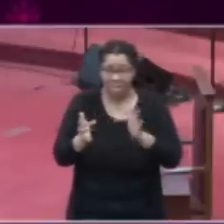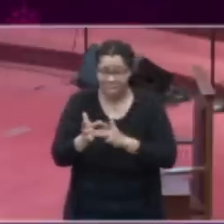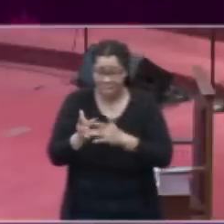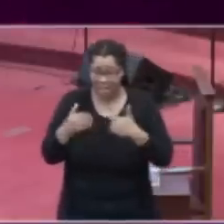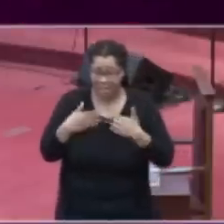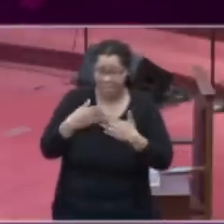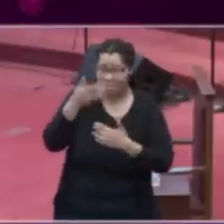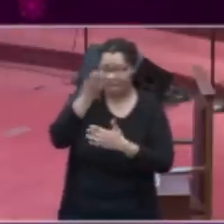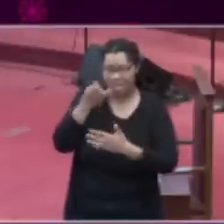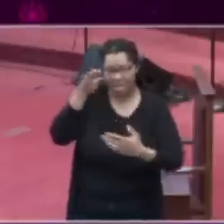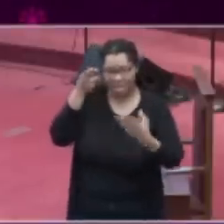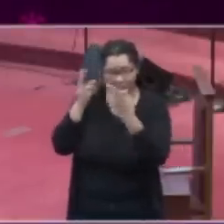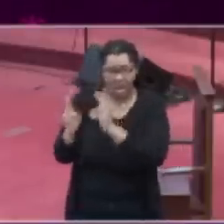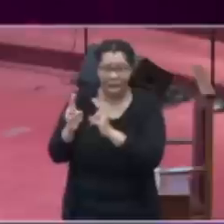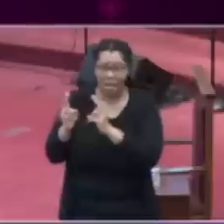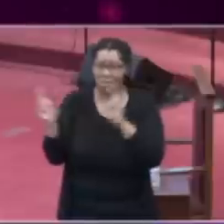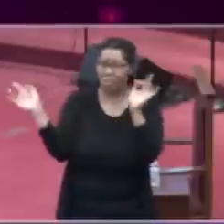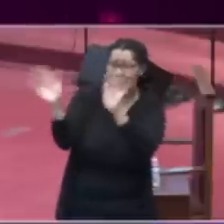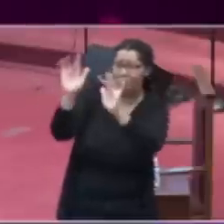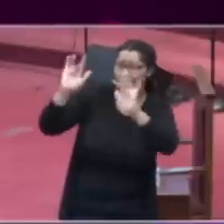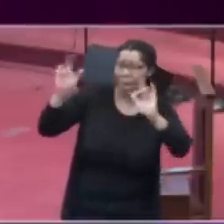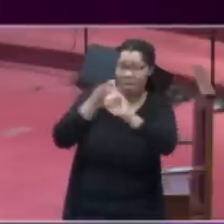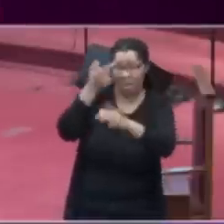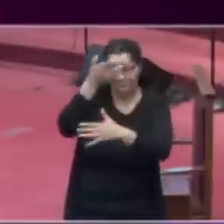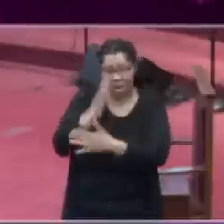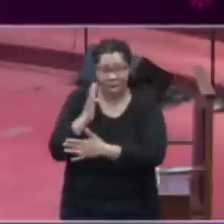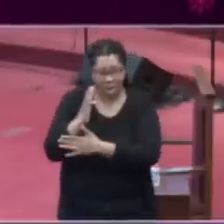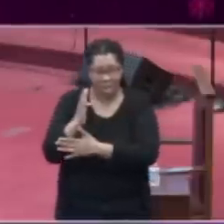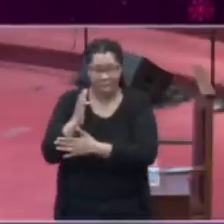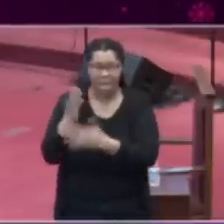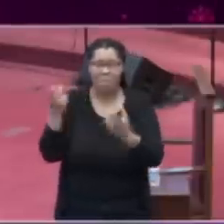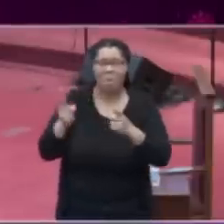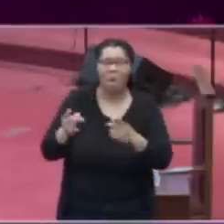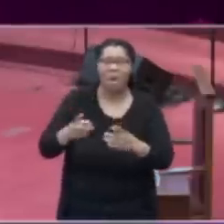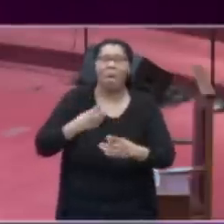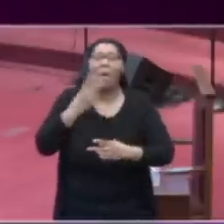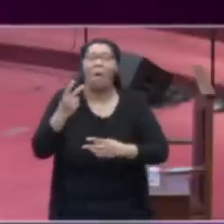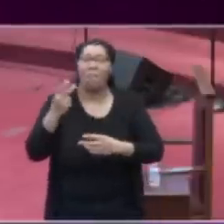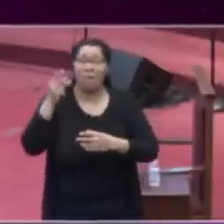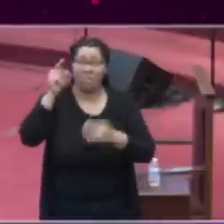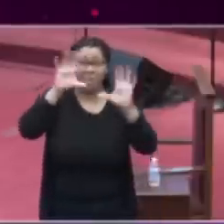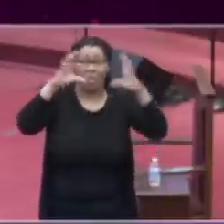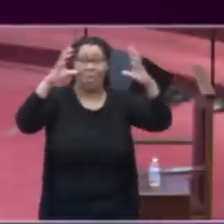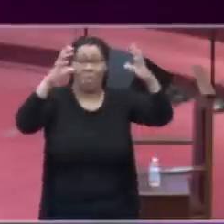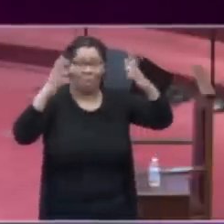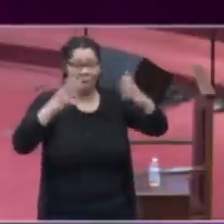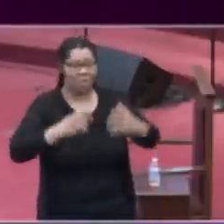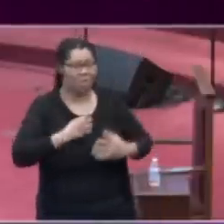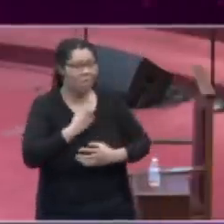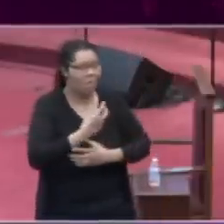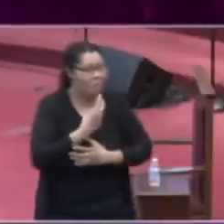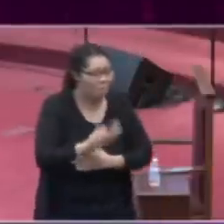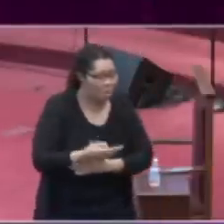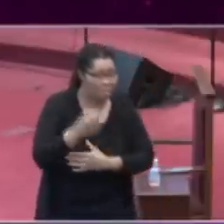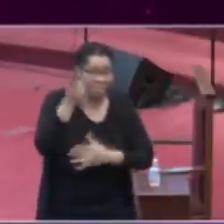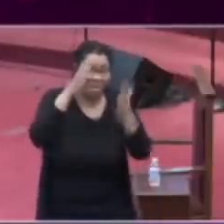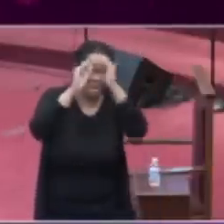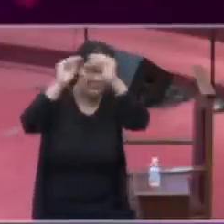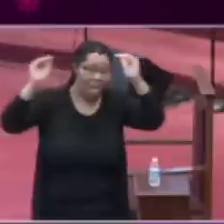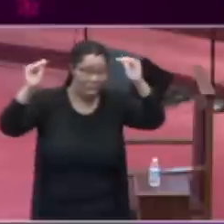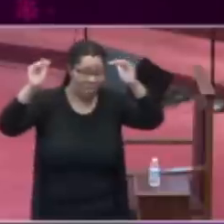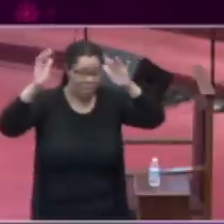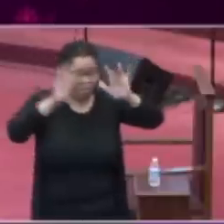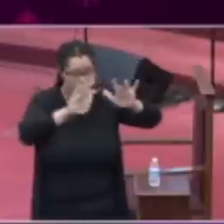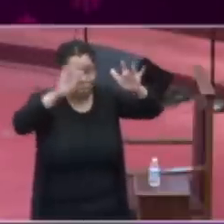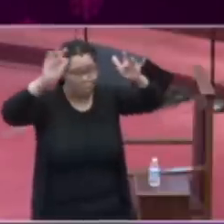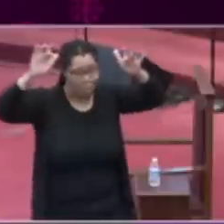honor and the radiance of the Shekinah glory from God the Father, such a voice as this came to Him from the splendid, majestic glory in the bright